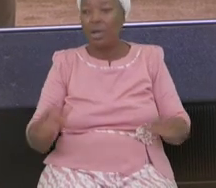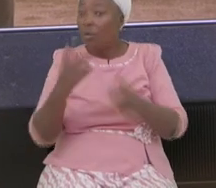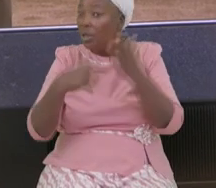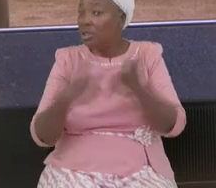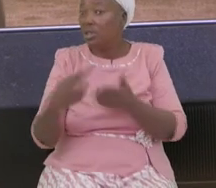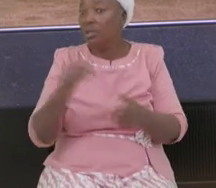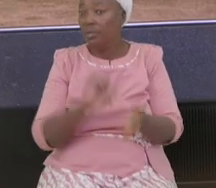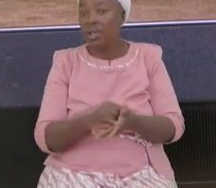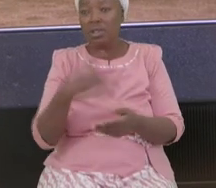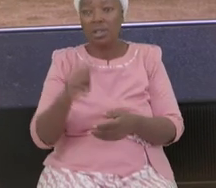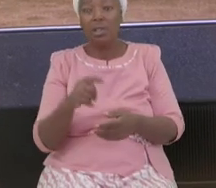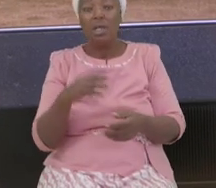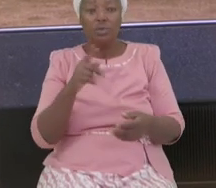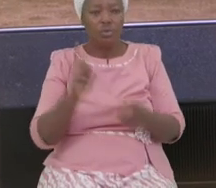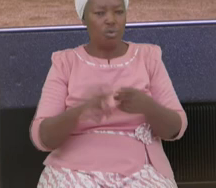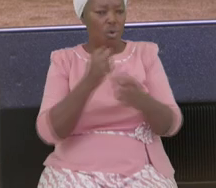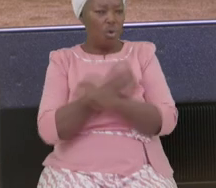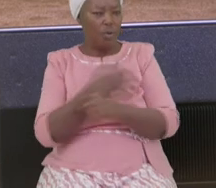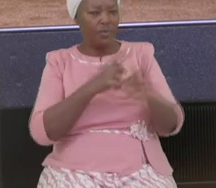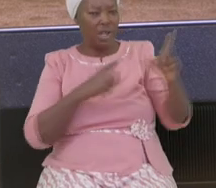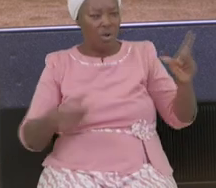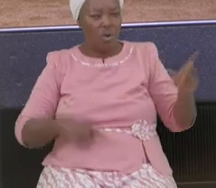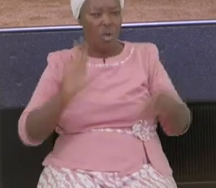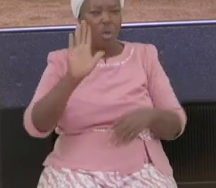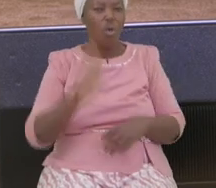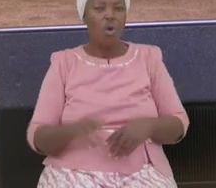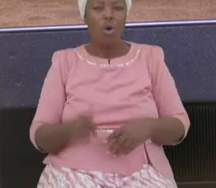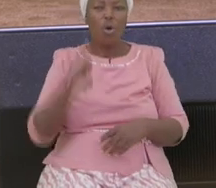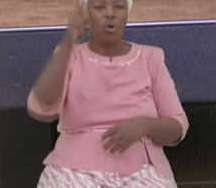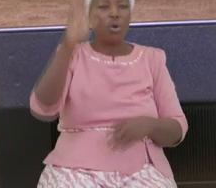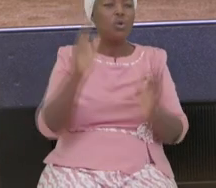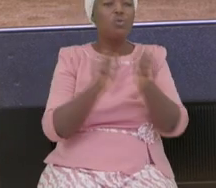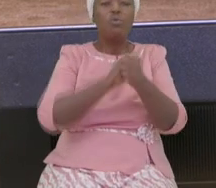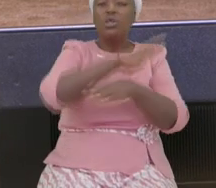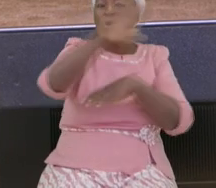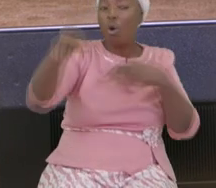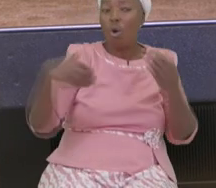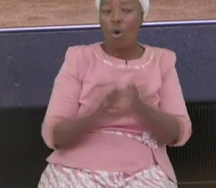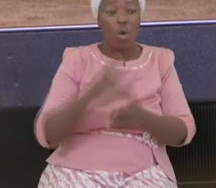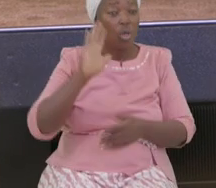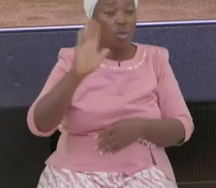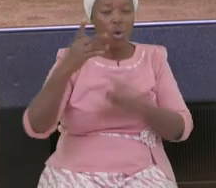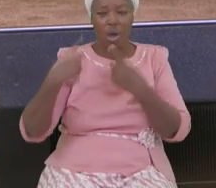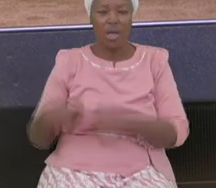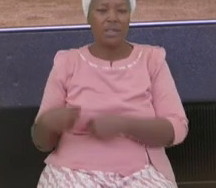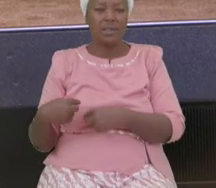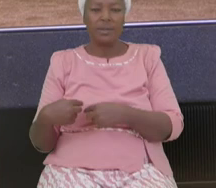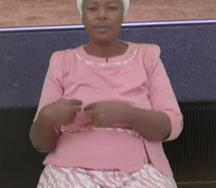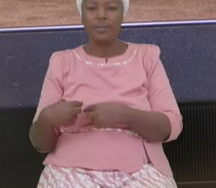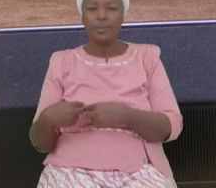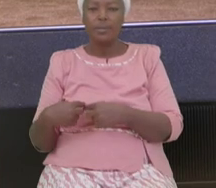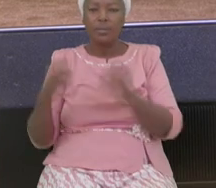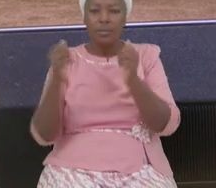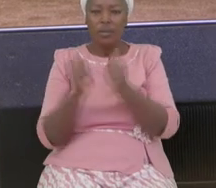that? To love the Lord thy God with all thine heart.